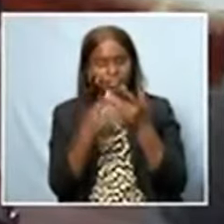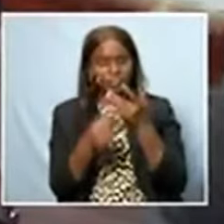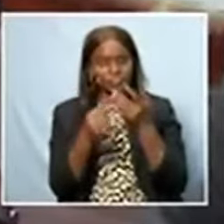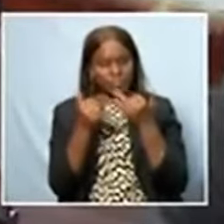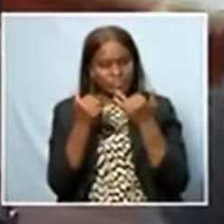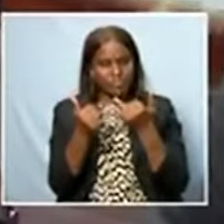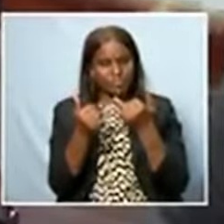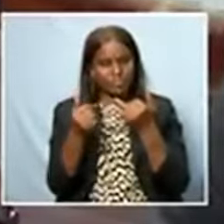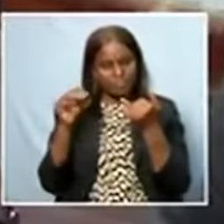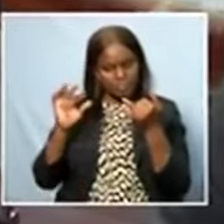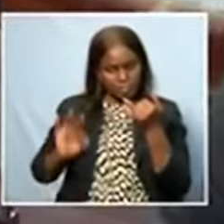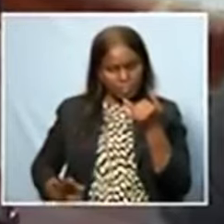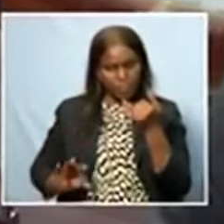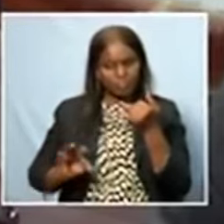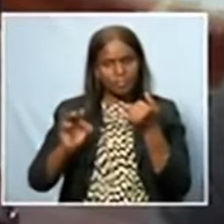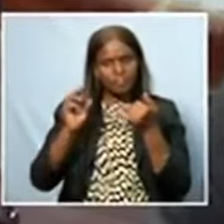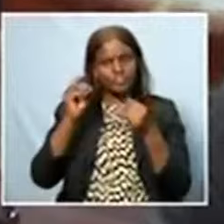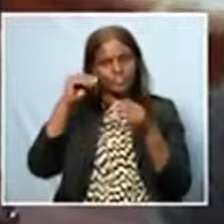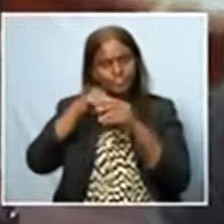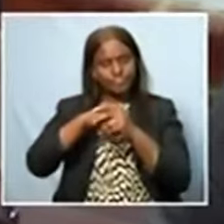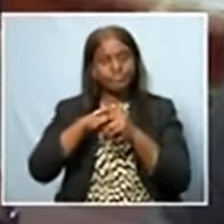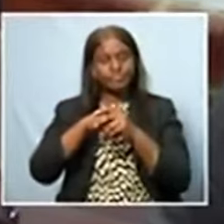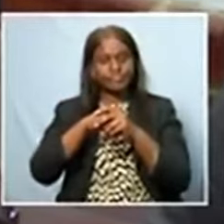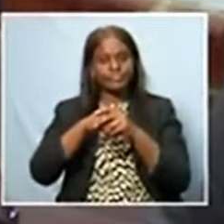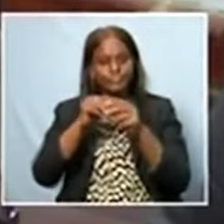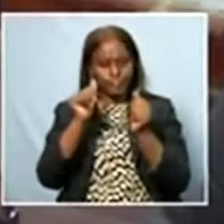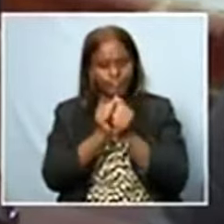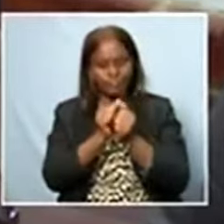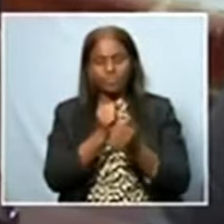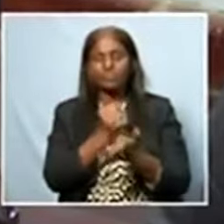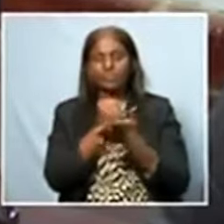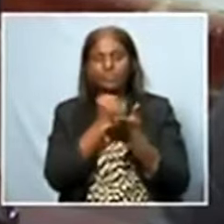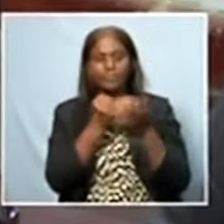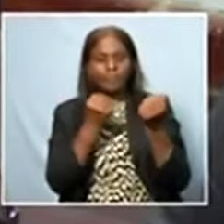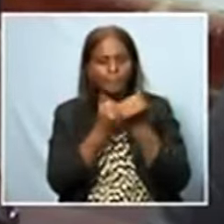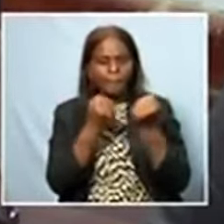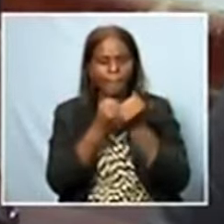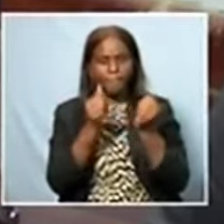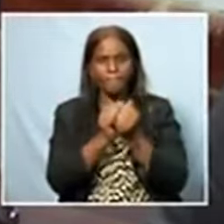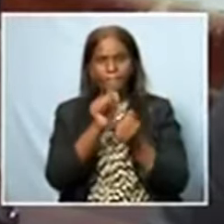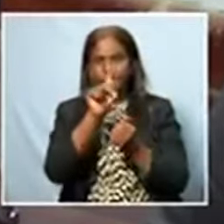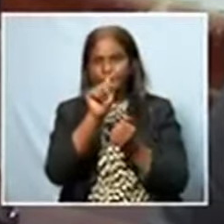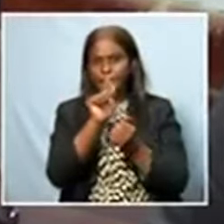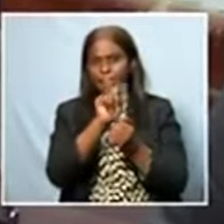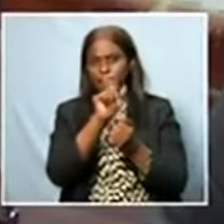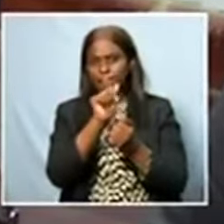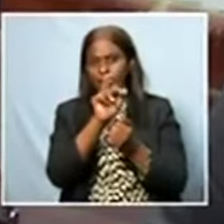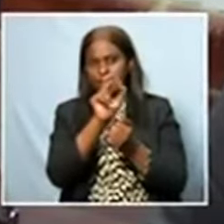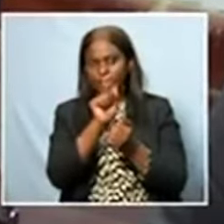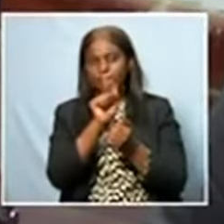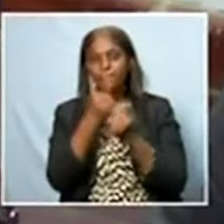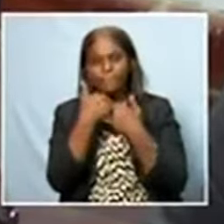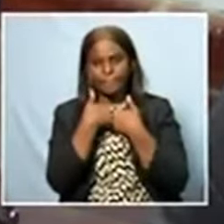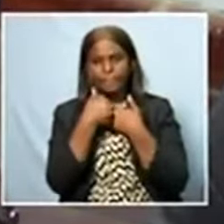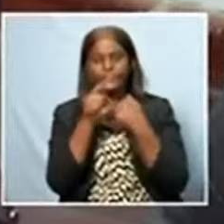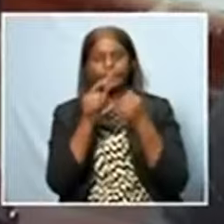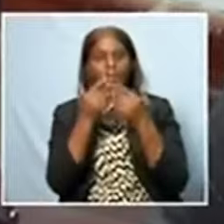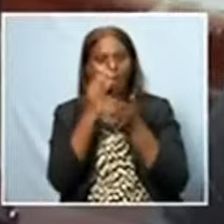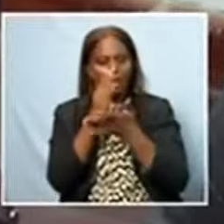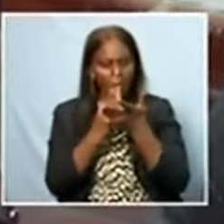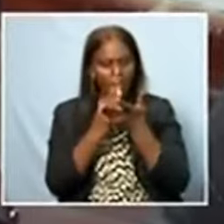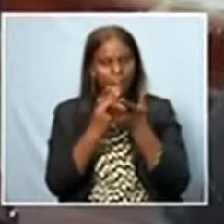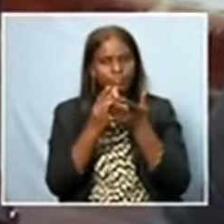are the benefits that will come with a revamping of the TAZARA? So, having done some